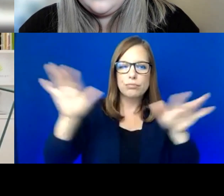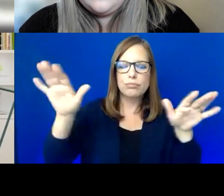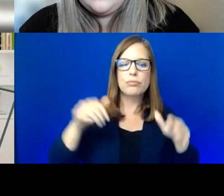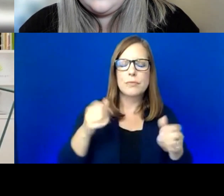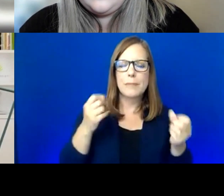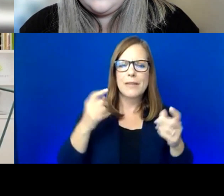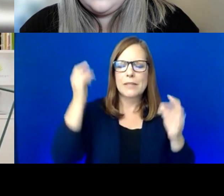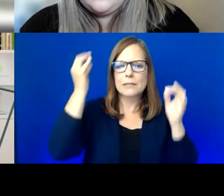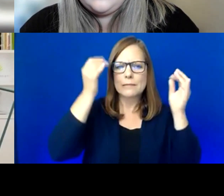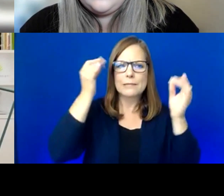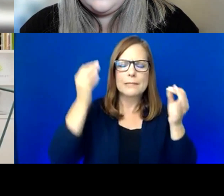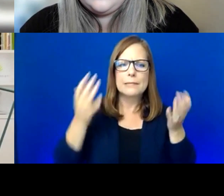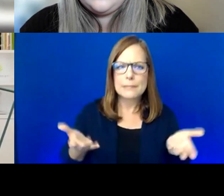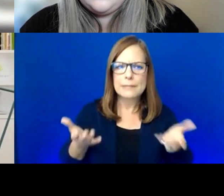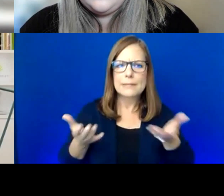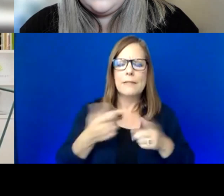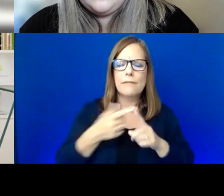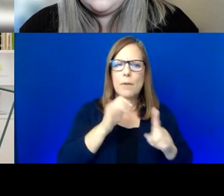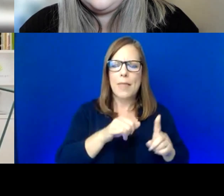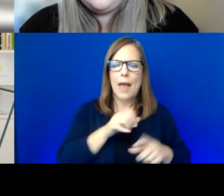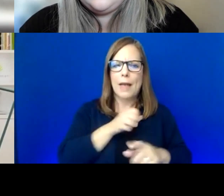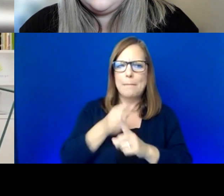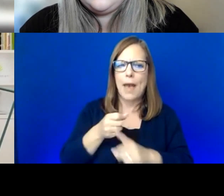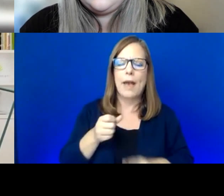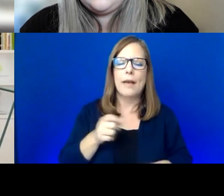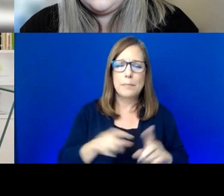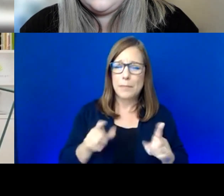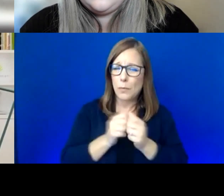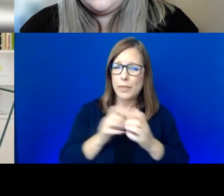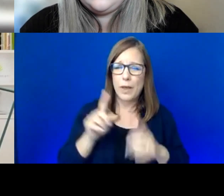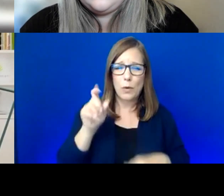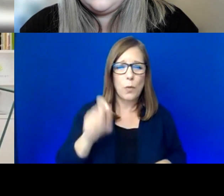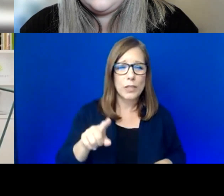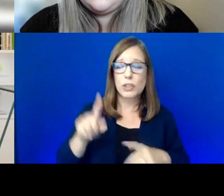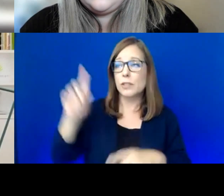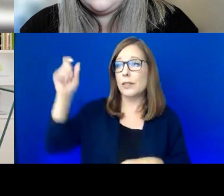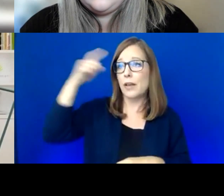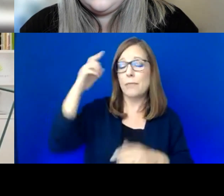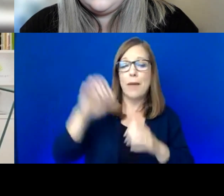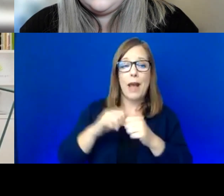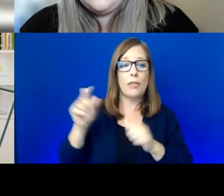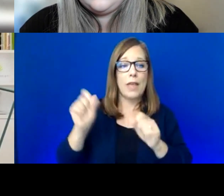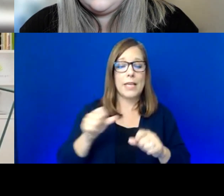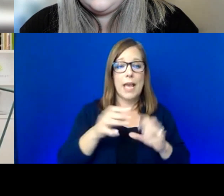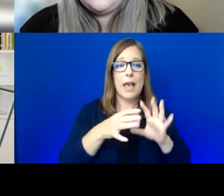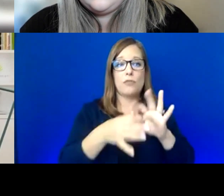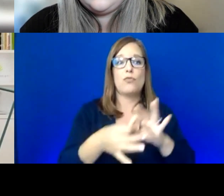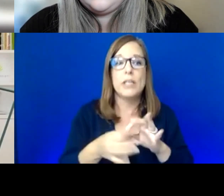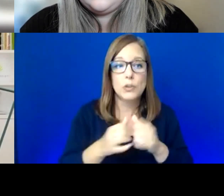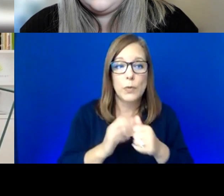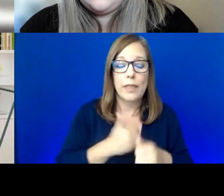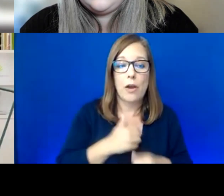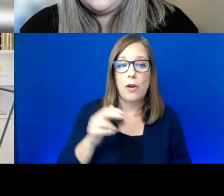partnership between the power of government and the reach of our nonprofits has been essential to whatever success we've